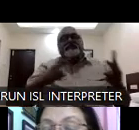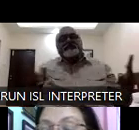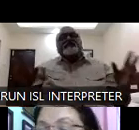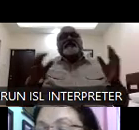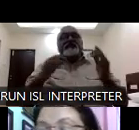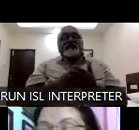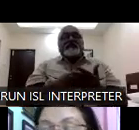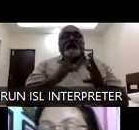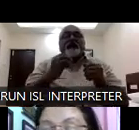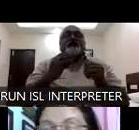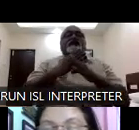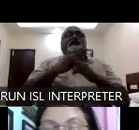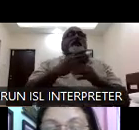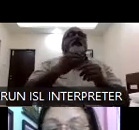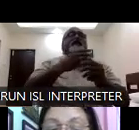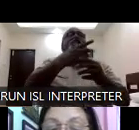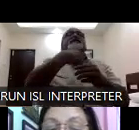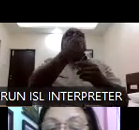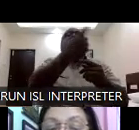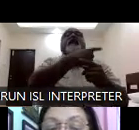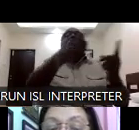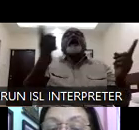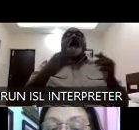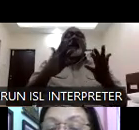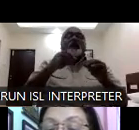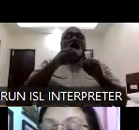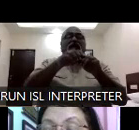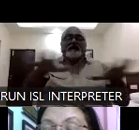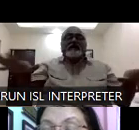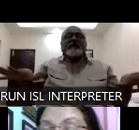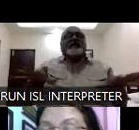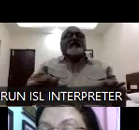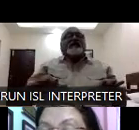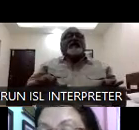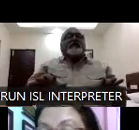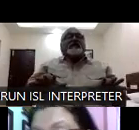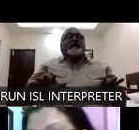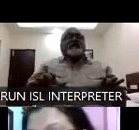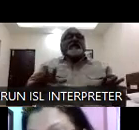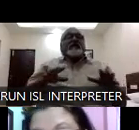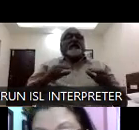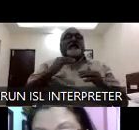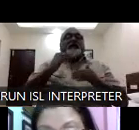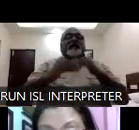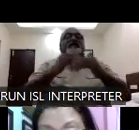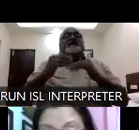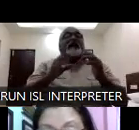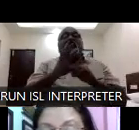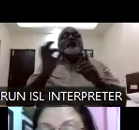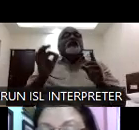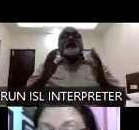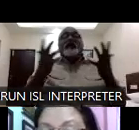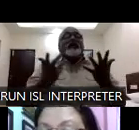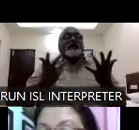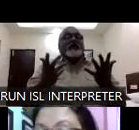the decentralized process can be practiced. If you look at the post-independence initiatives, so this is history actually. The